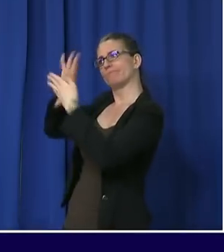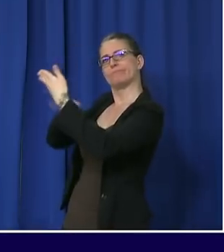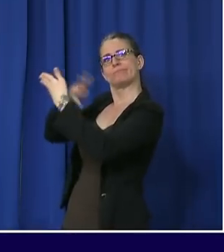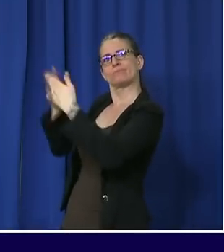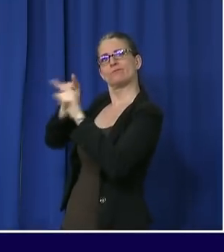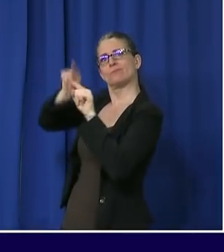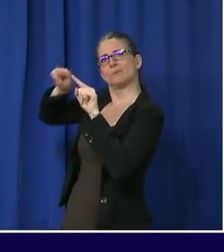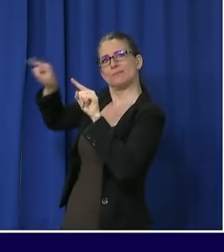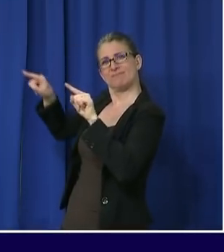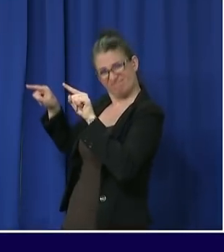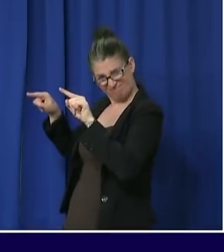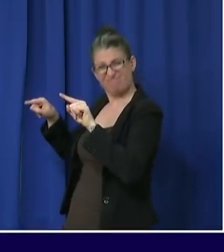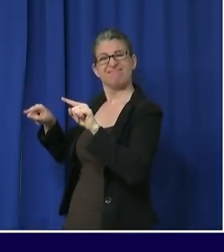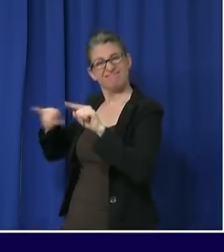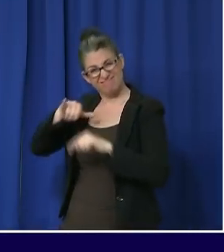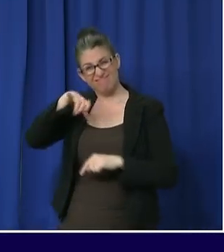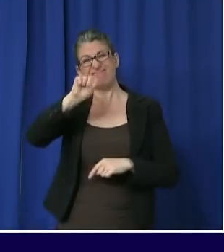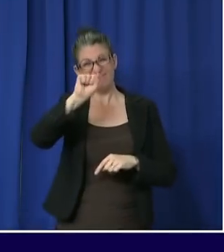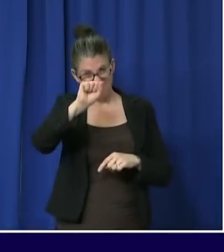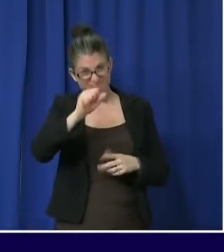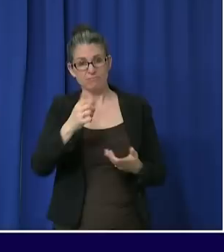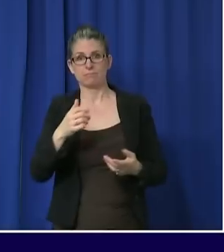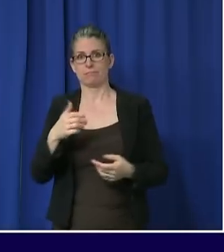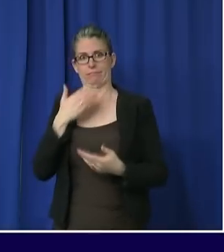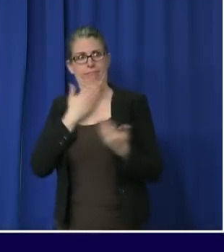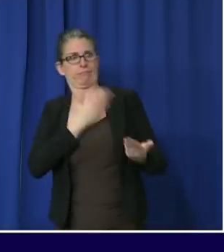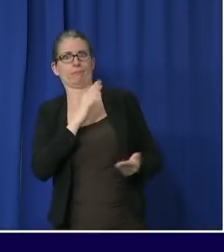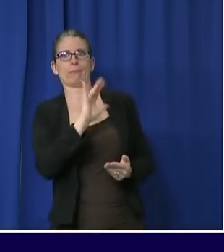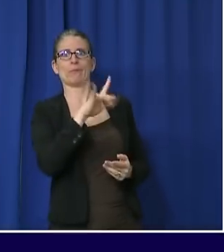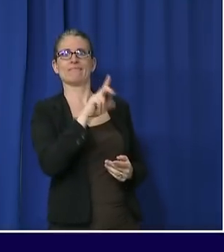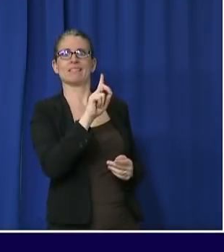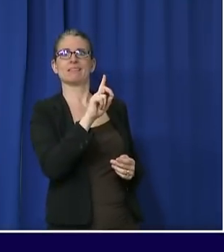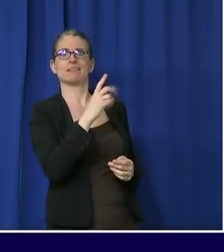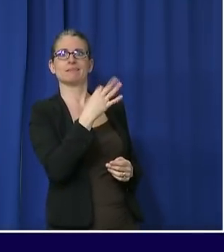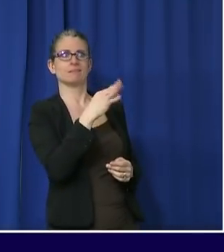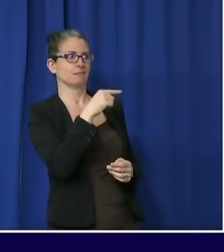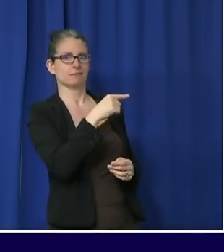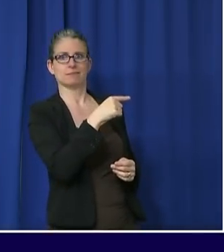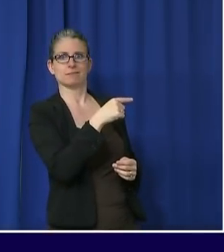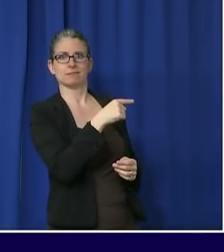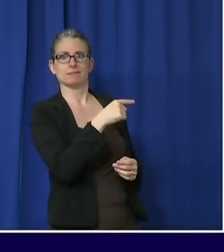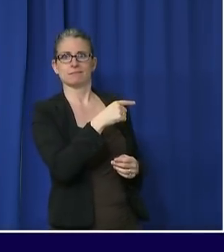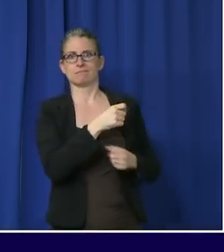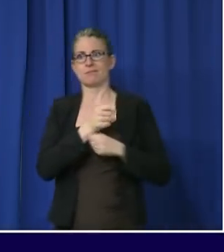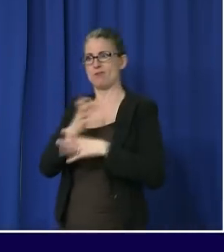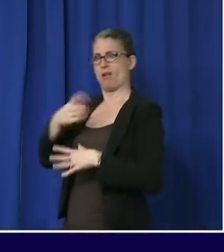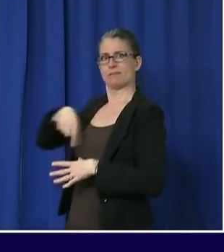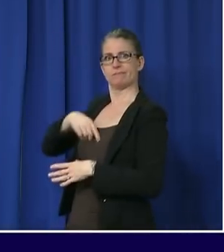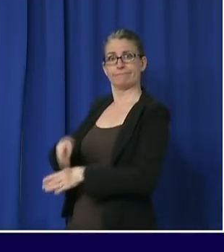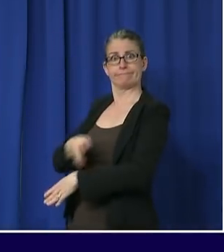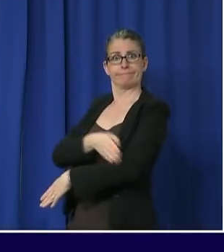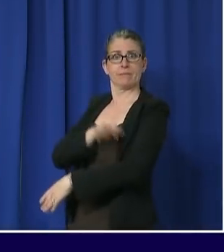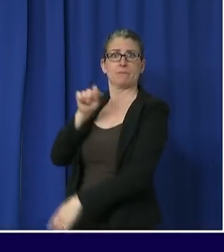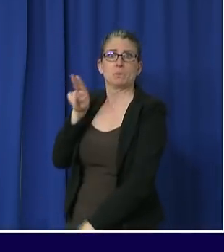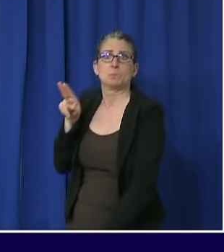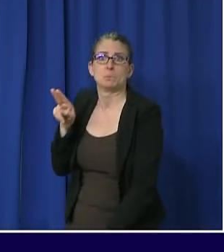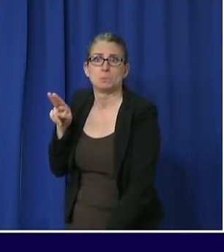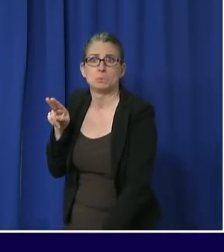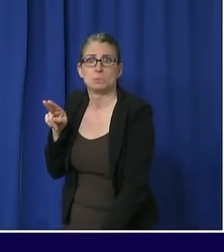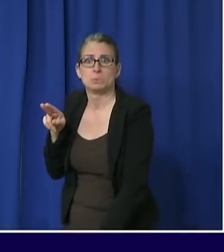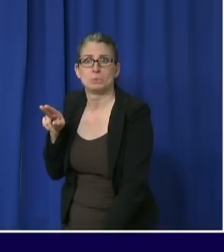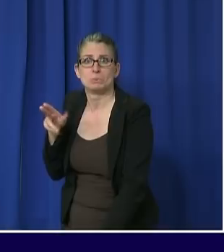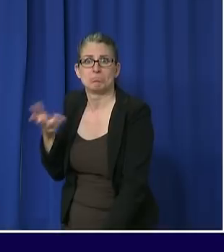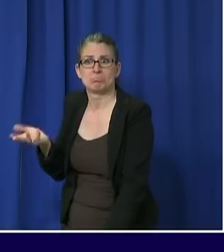other measures that have been undertaken, physical distancing, not just COVID-19, but influenza overall has dropped